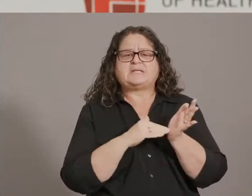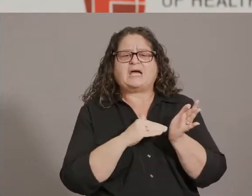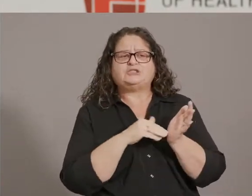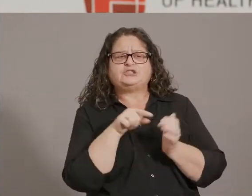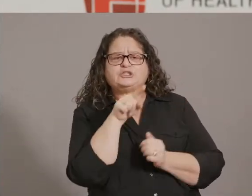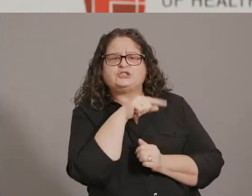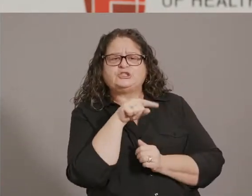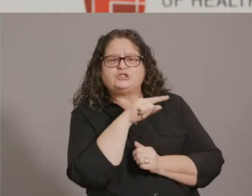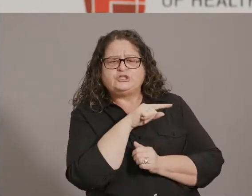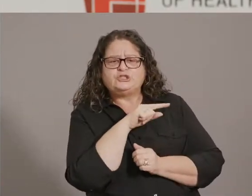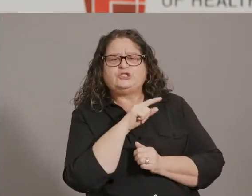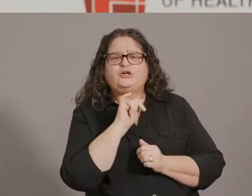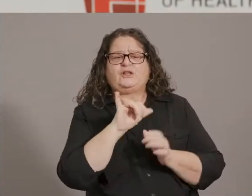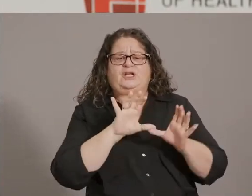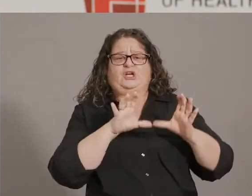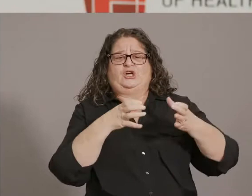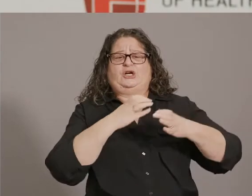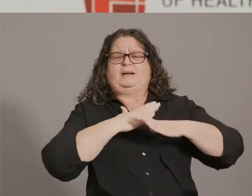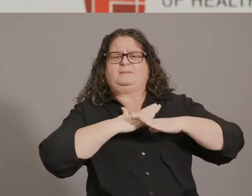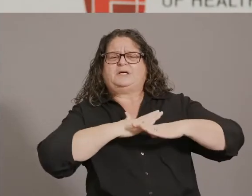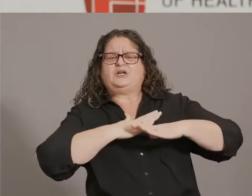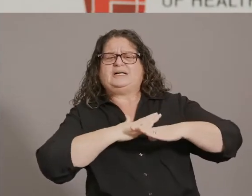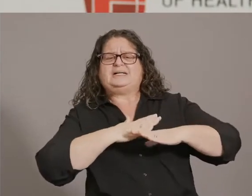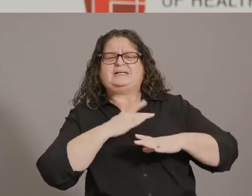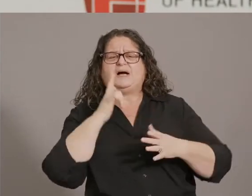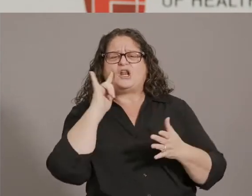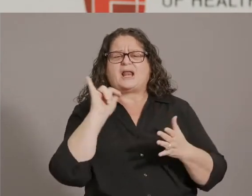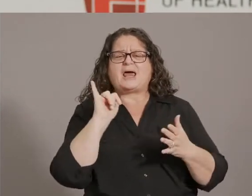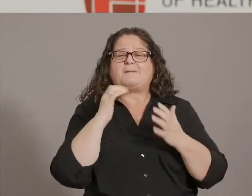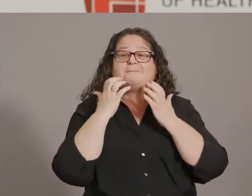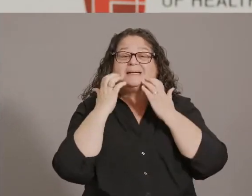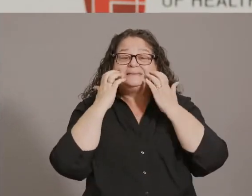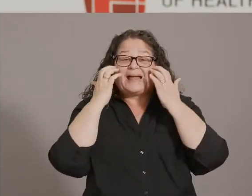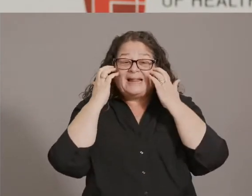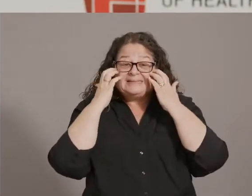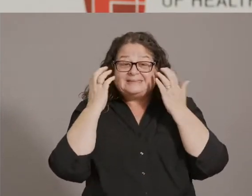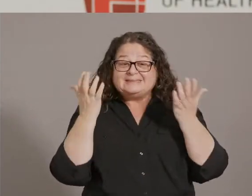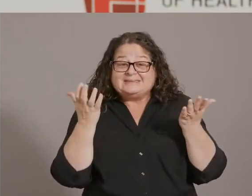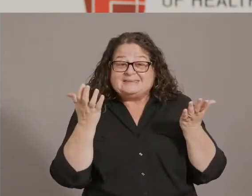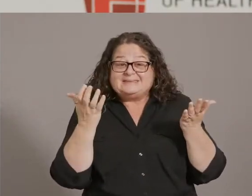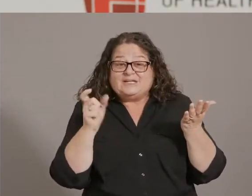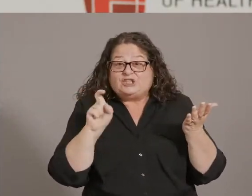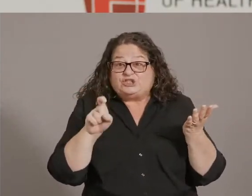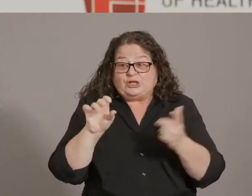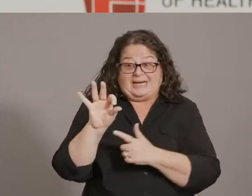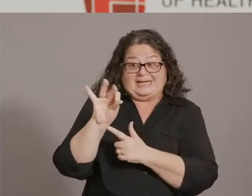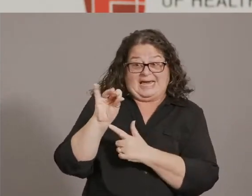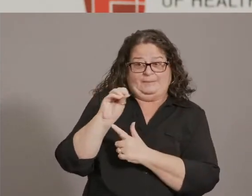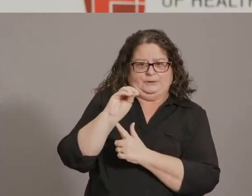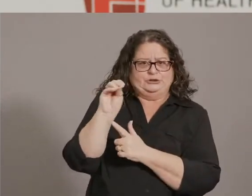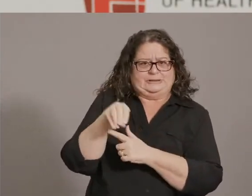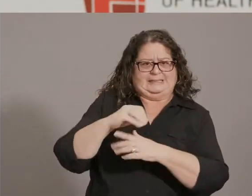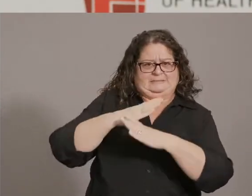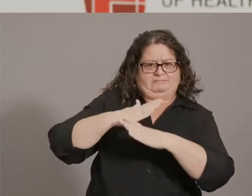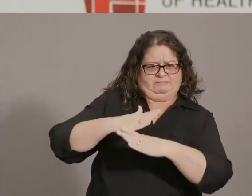it is for measles. It's going to need to be in the 90% range. I mean, are we destined to fail at